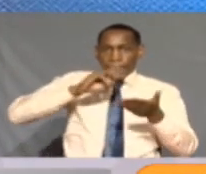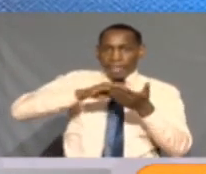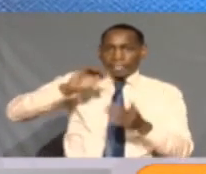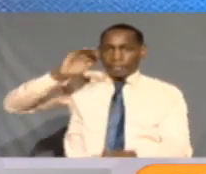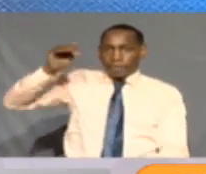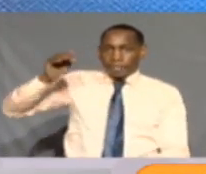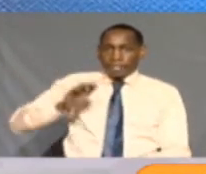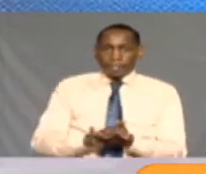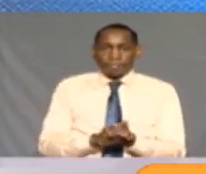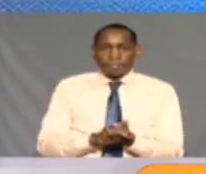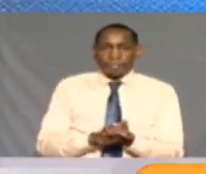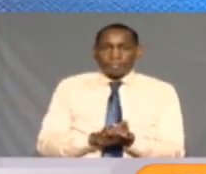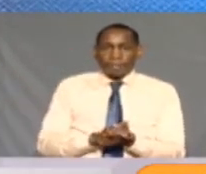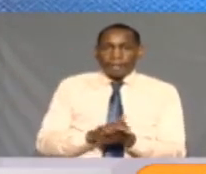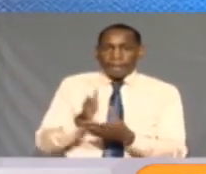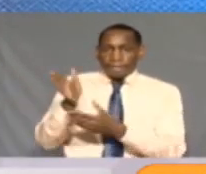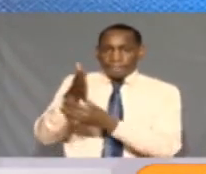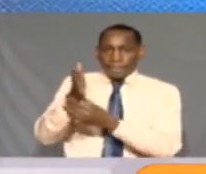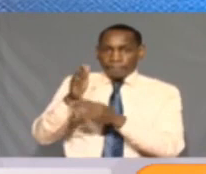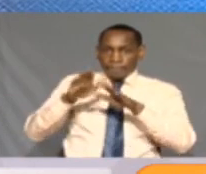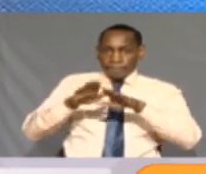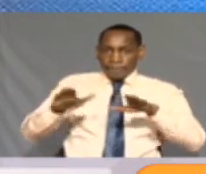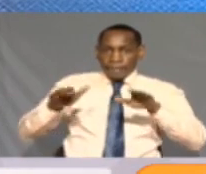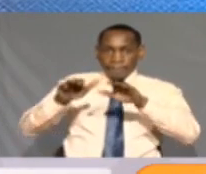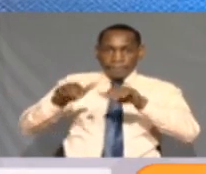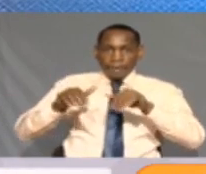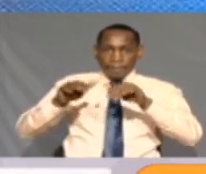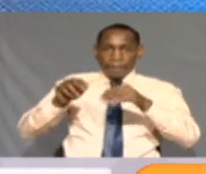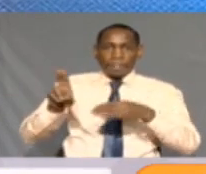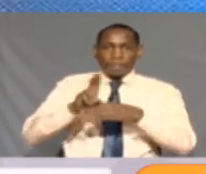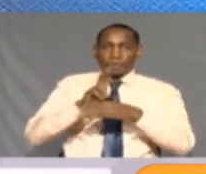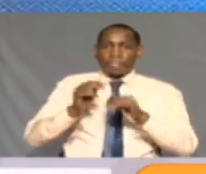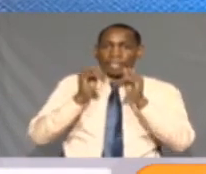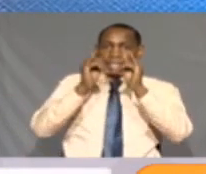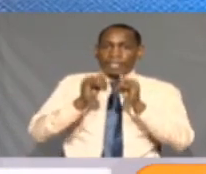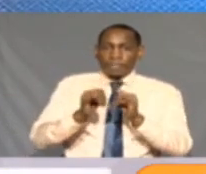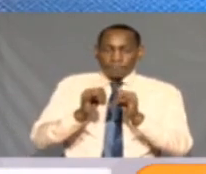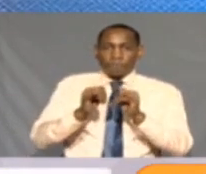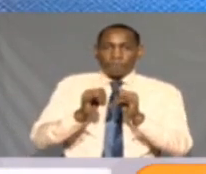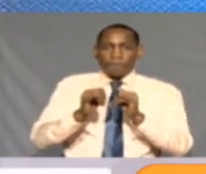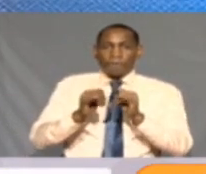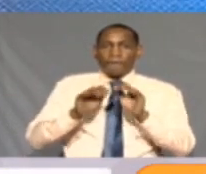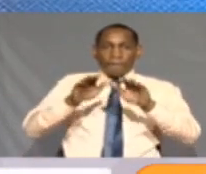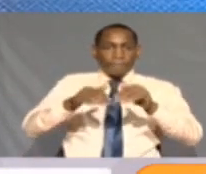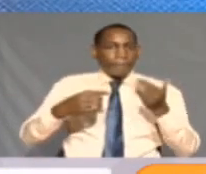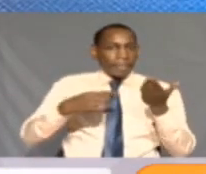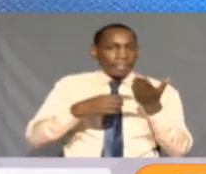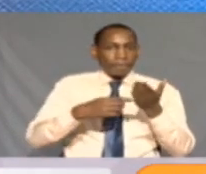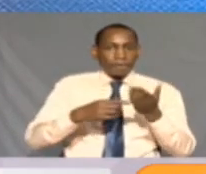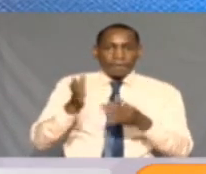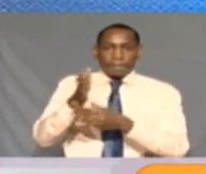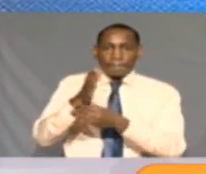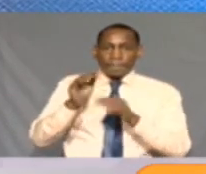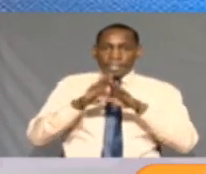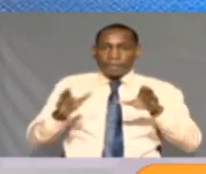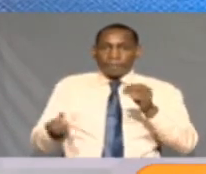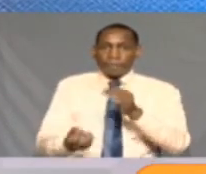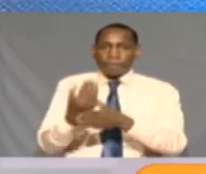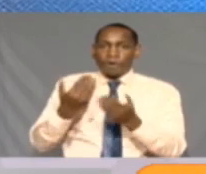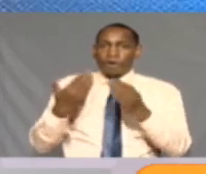is Kamuthanga Fish Farm. Now, using modern farming techniques, the fish farm produces over